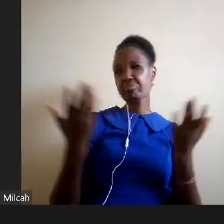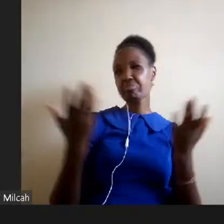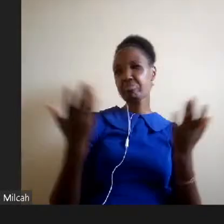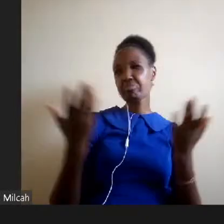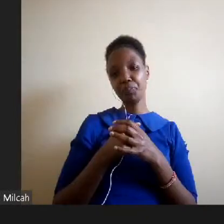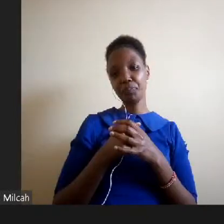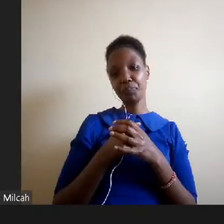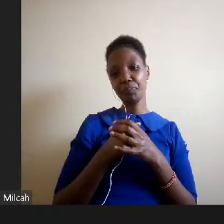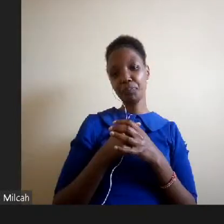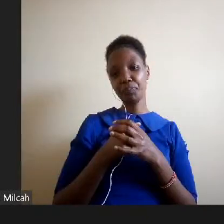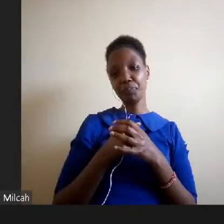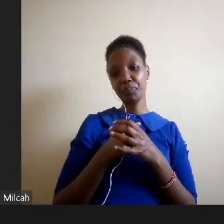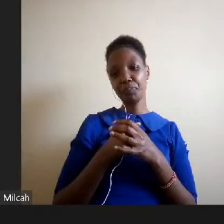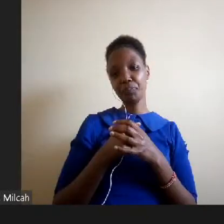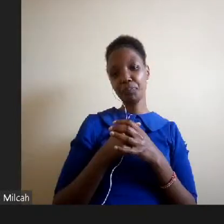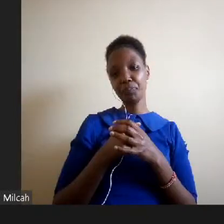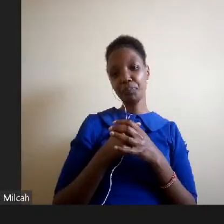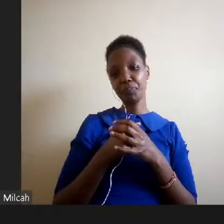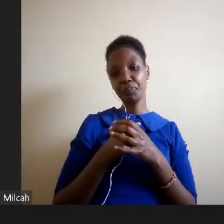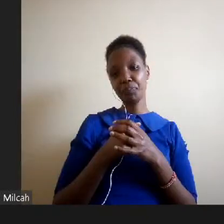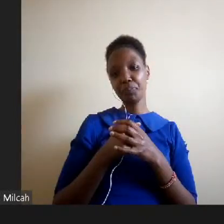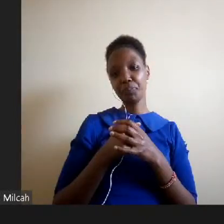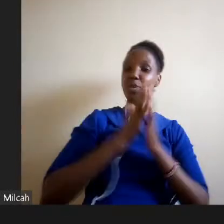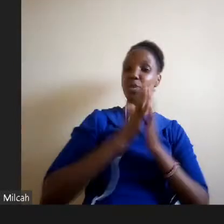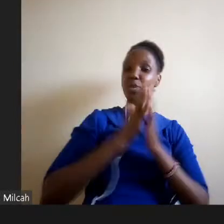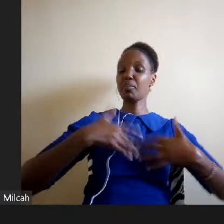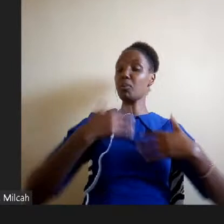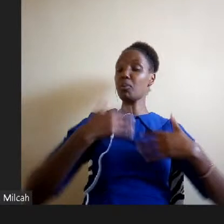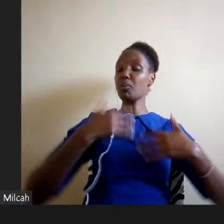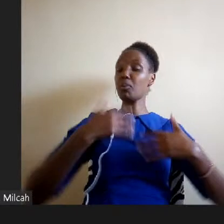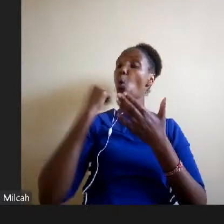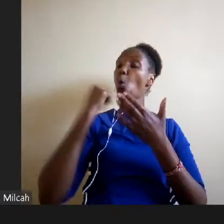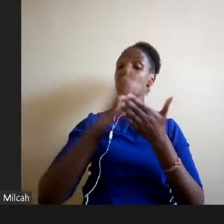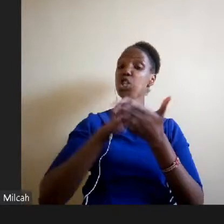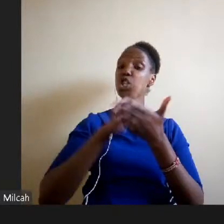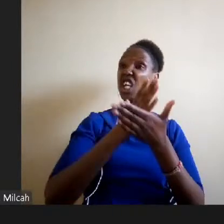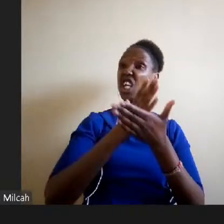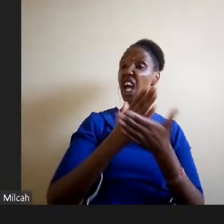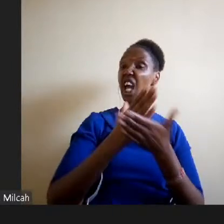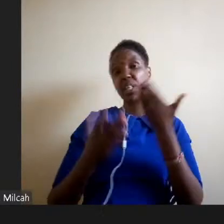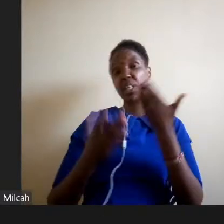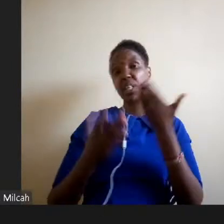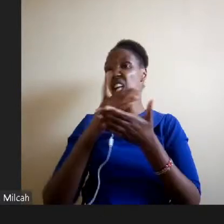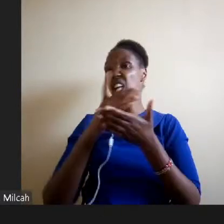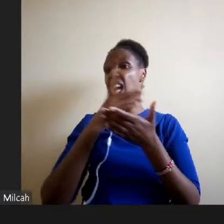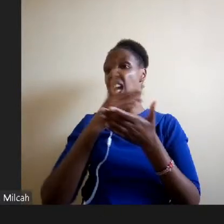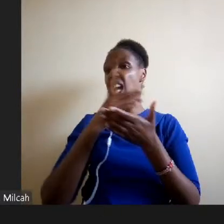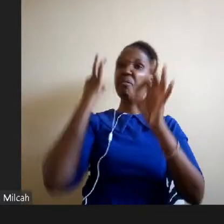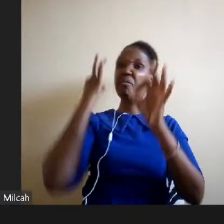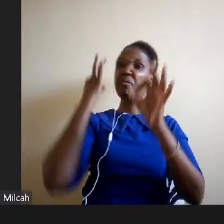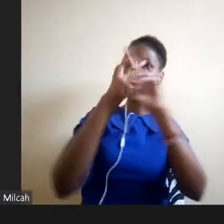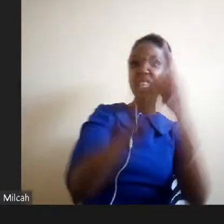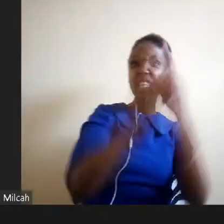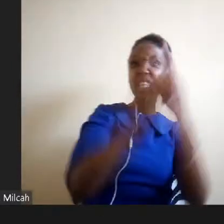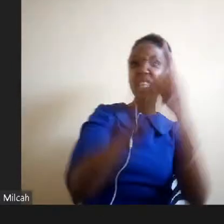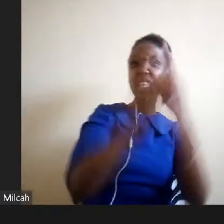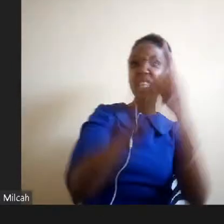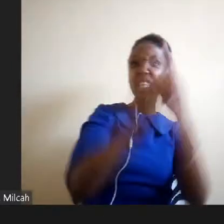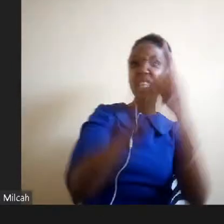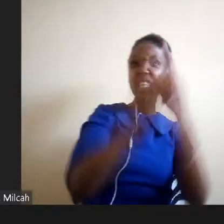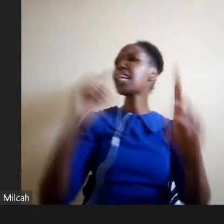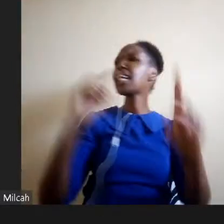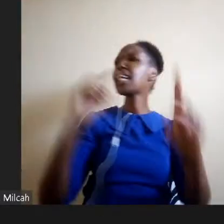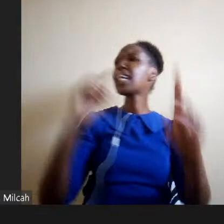people who share different values, different cultures, different denominations, and we need to be able to help our children through